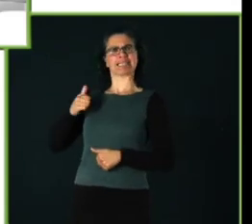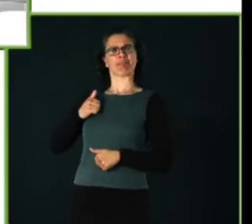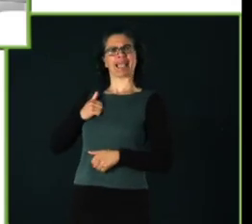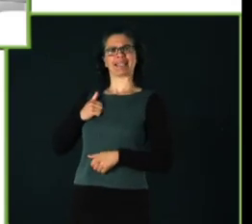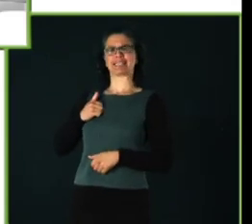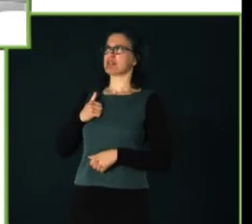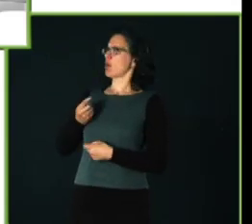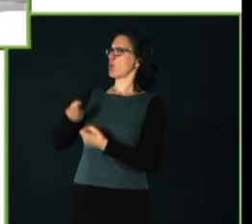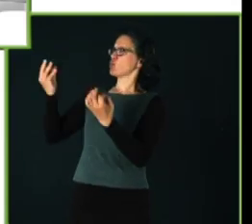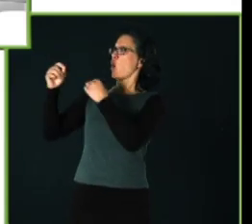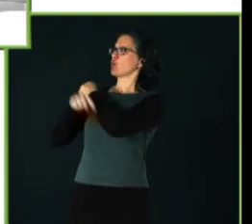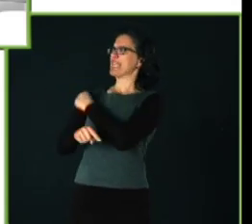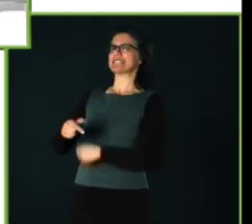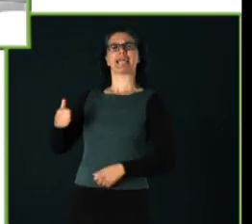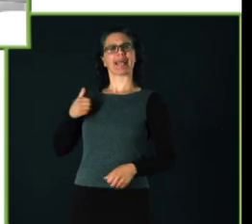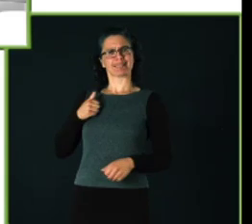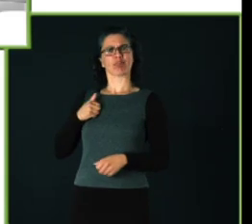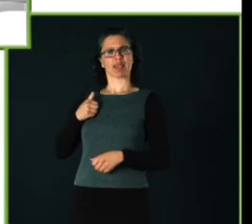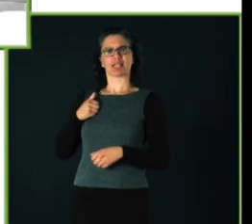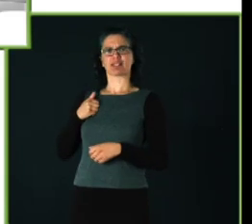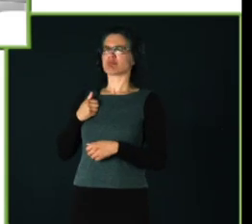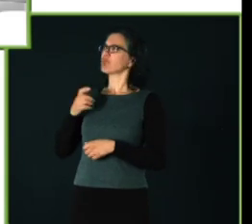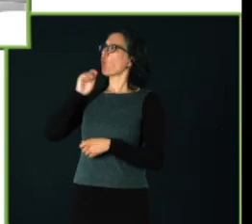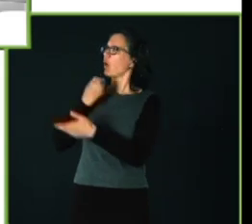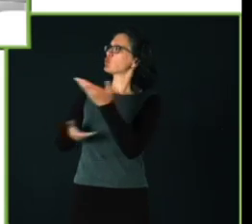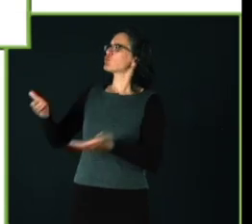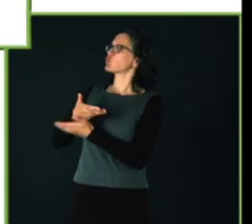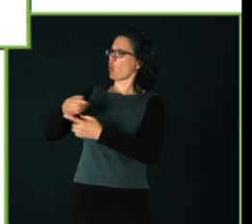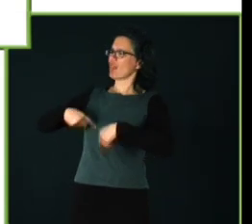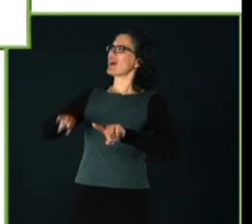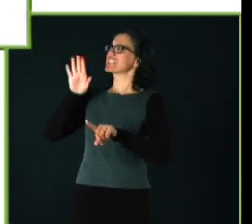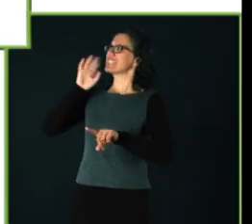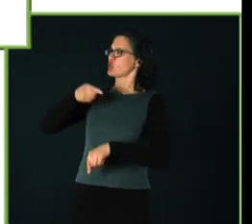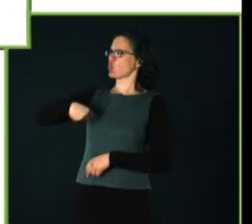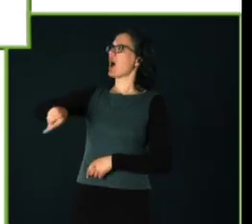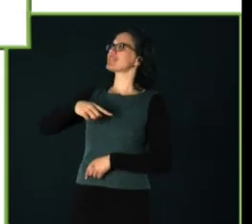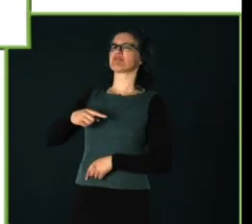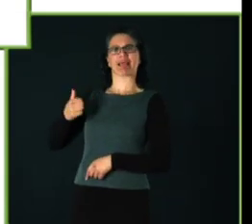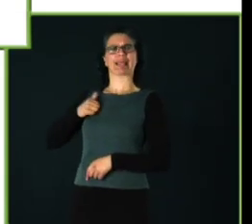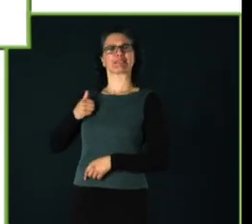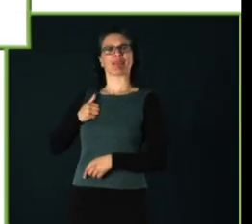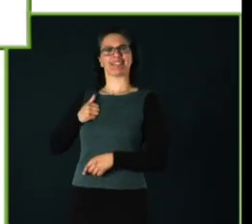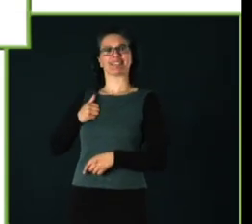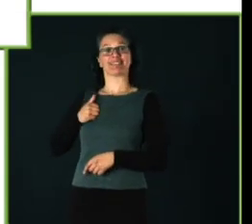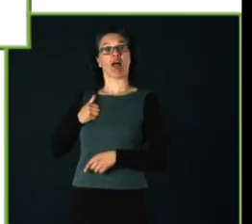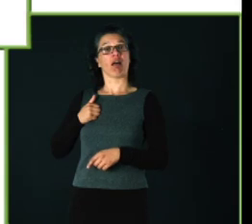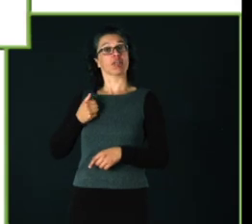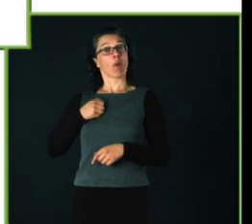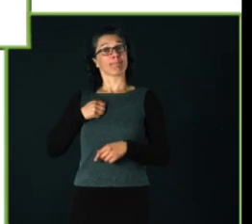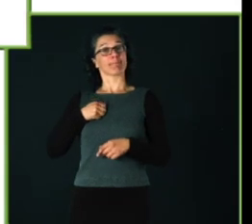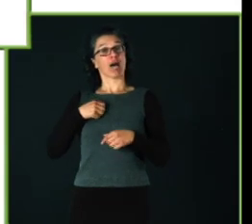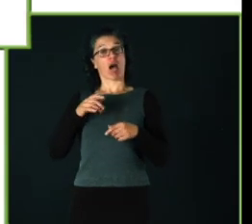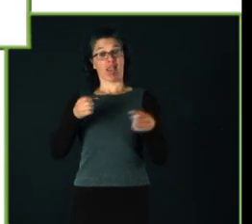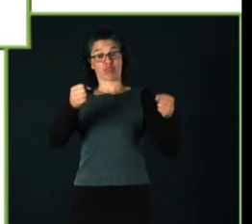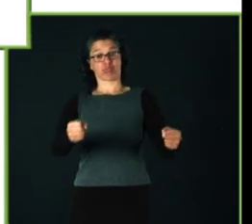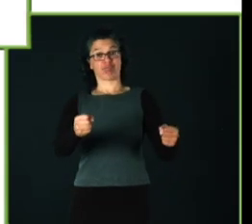have no debt. Have the expectation that we'll be consulted, we'll be listened to. And then the intelligent vote. Intelligent